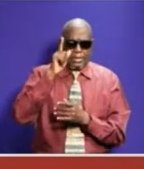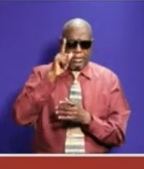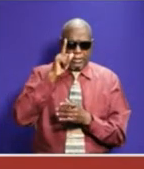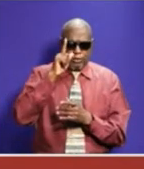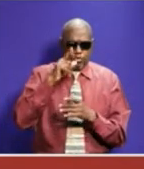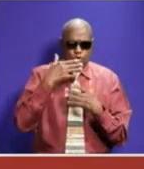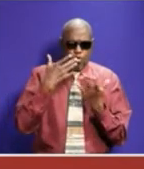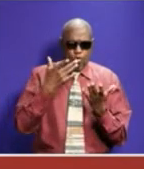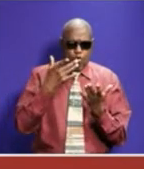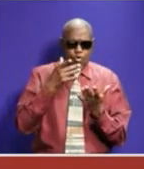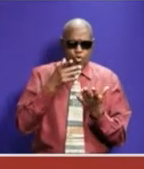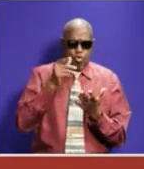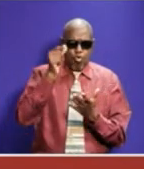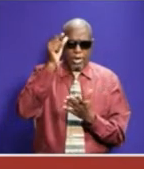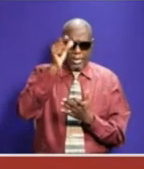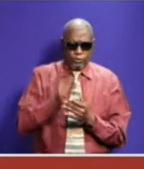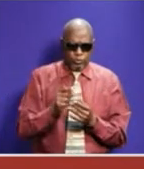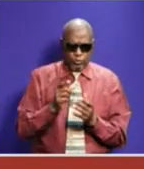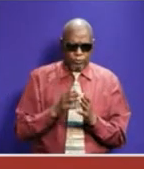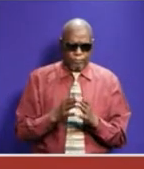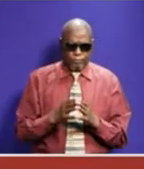region.